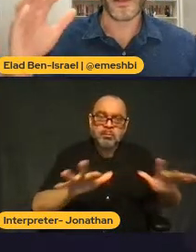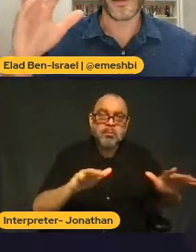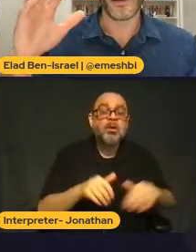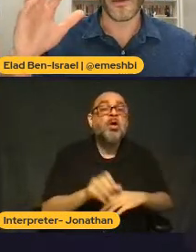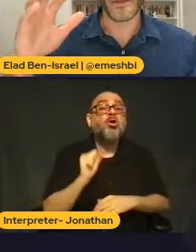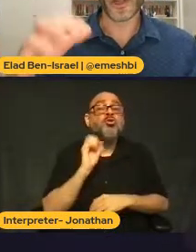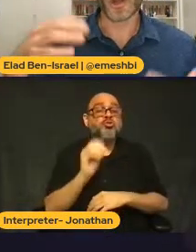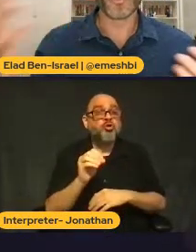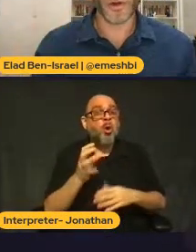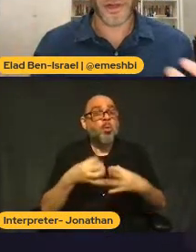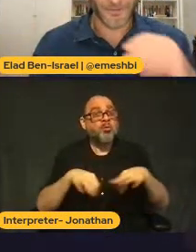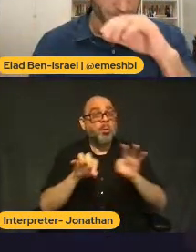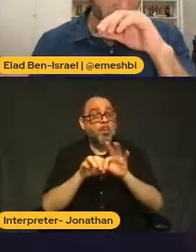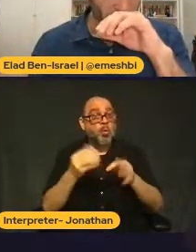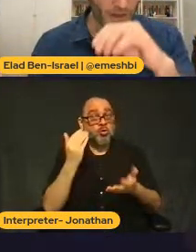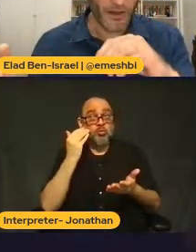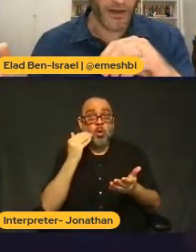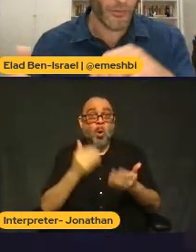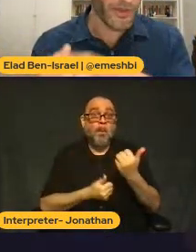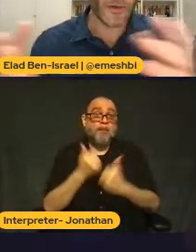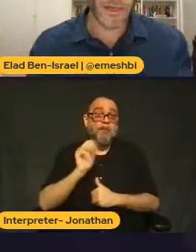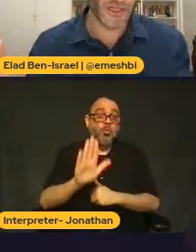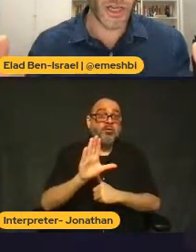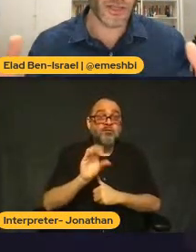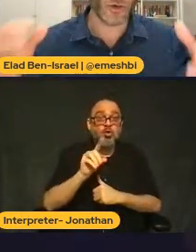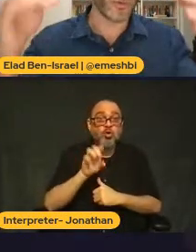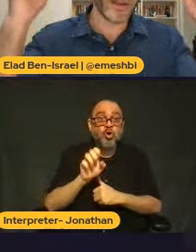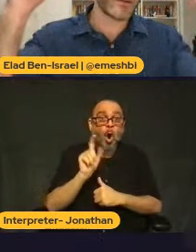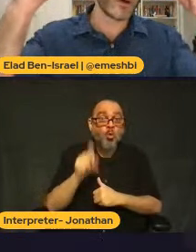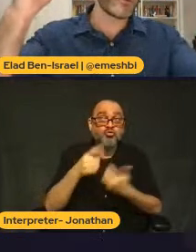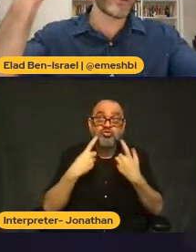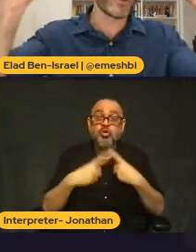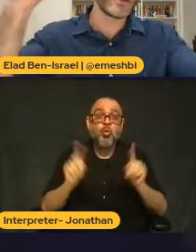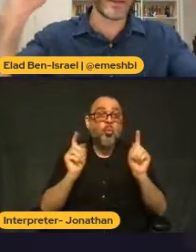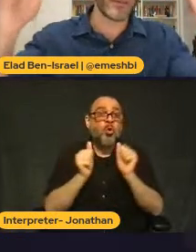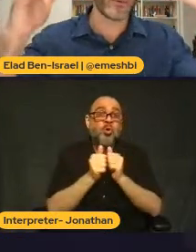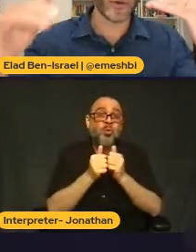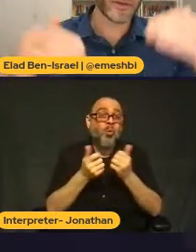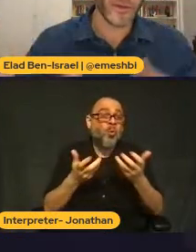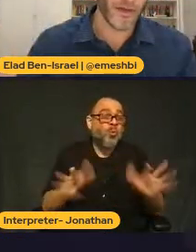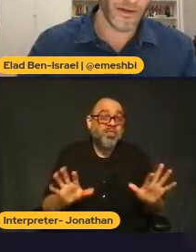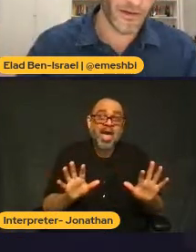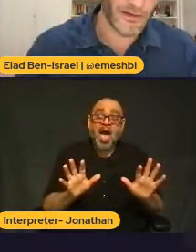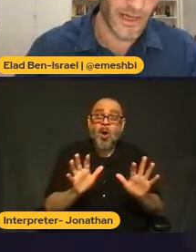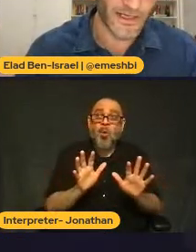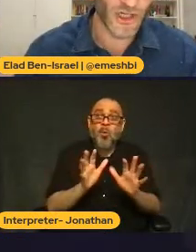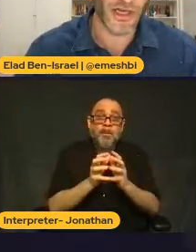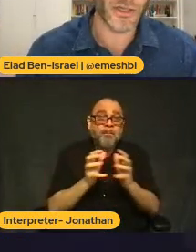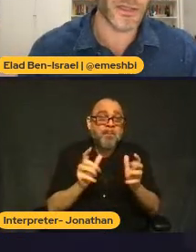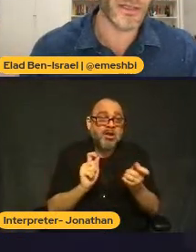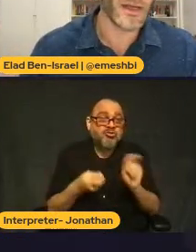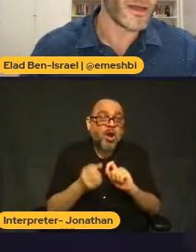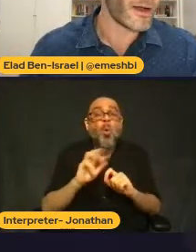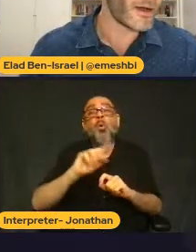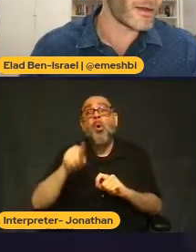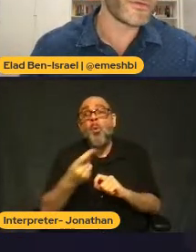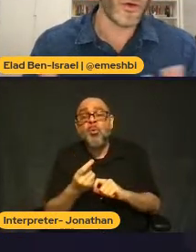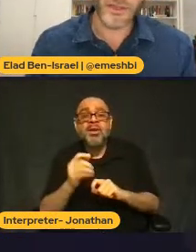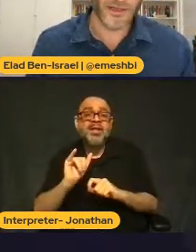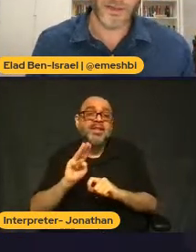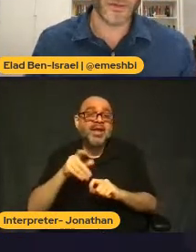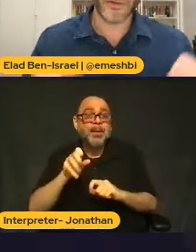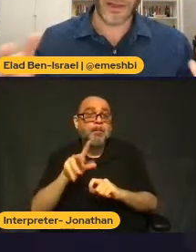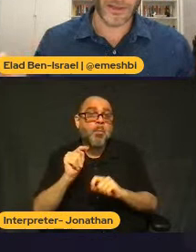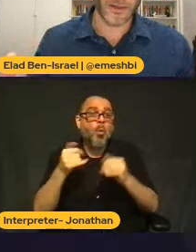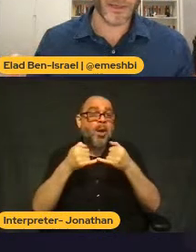code should work without any change, or with only the import line changes. Of